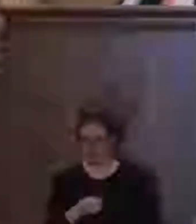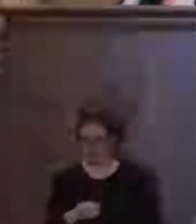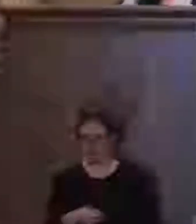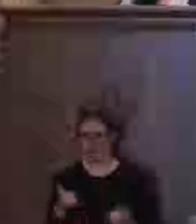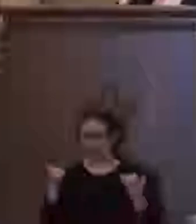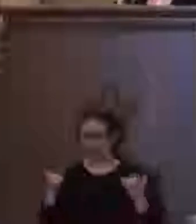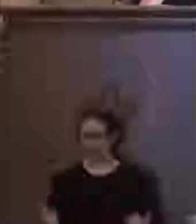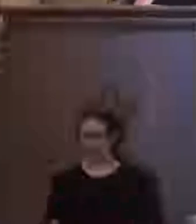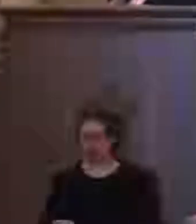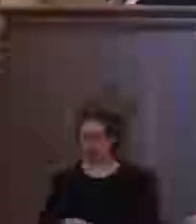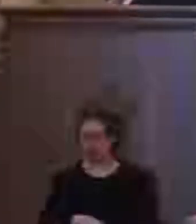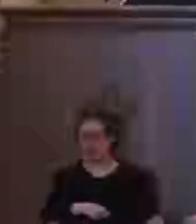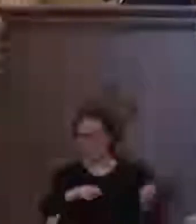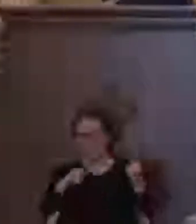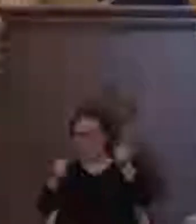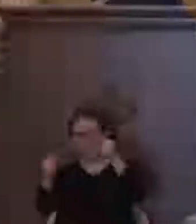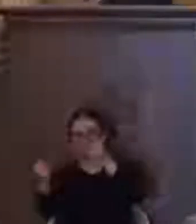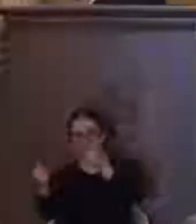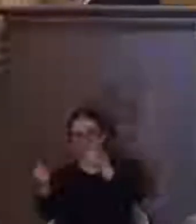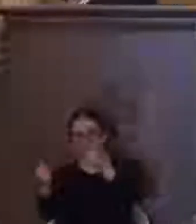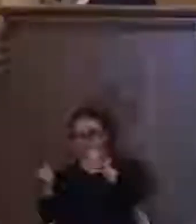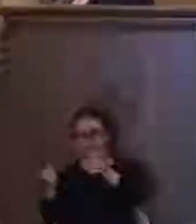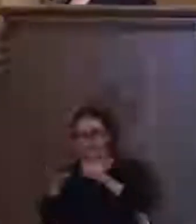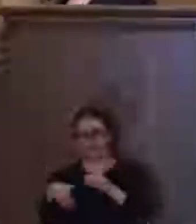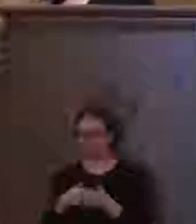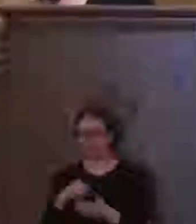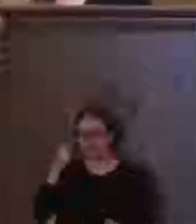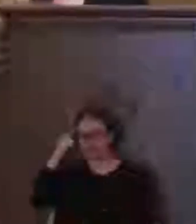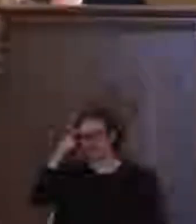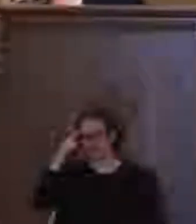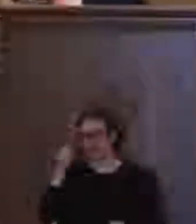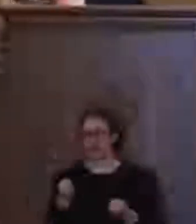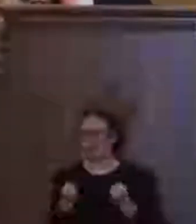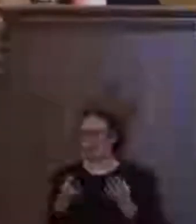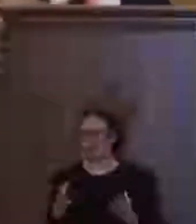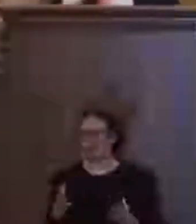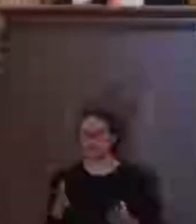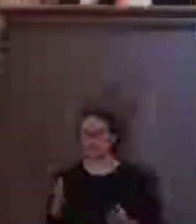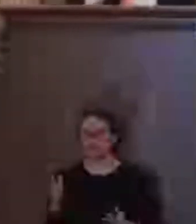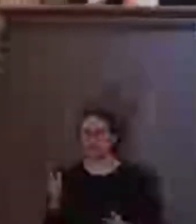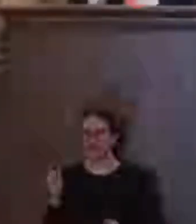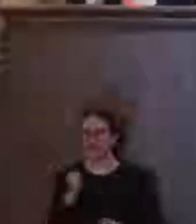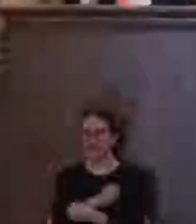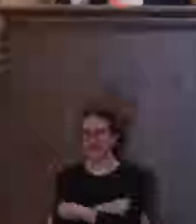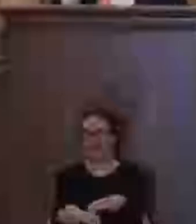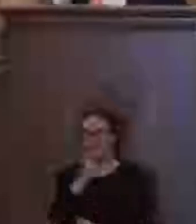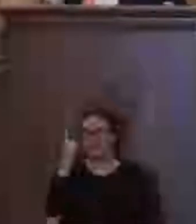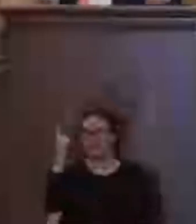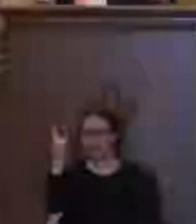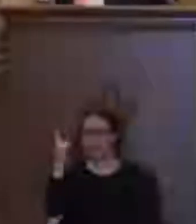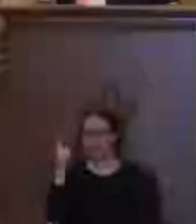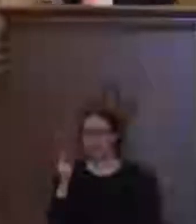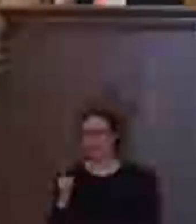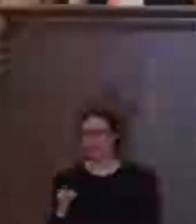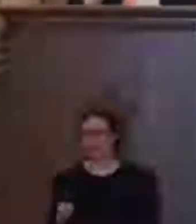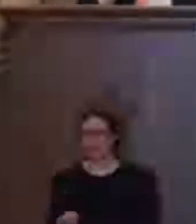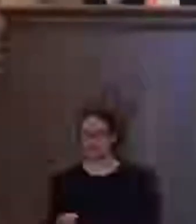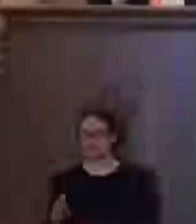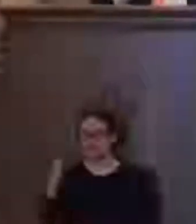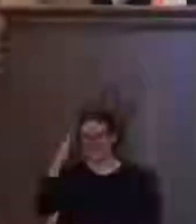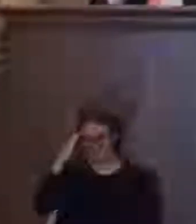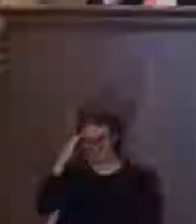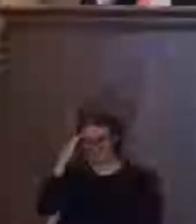said, now when I came up, all I can think about is how much I love them. And he said, I'm not even thinking